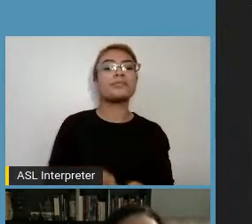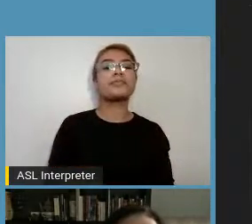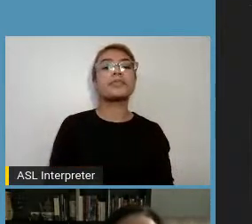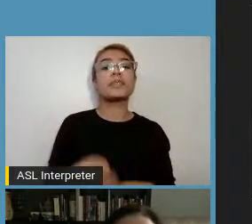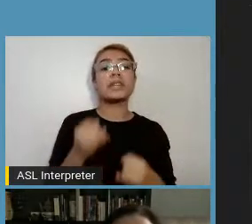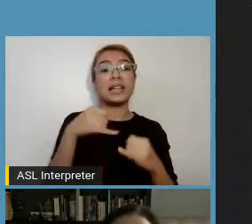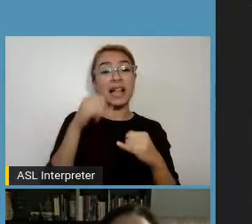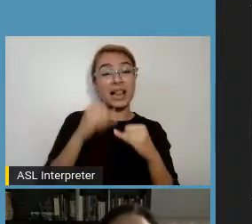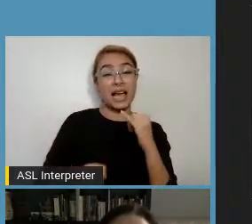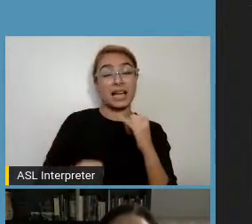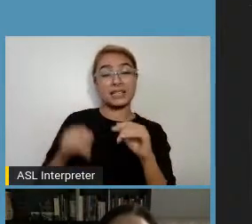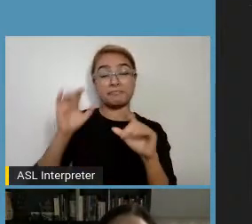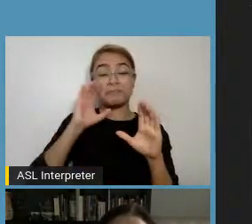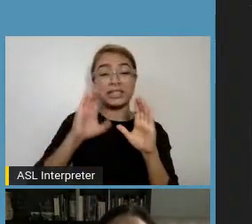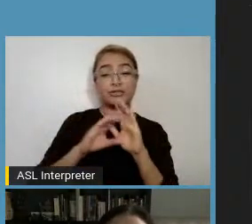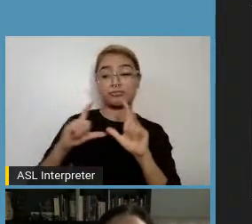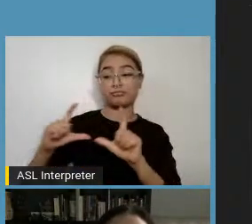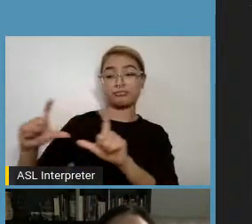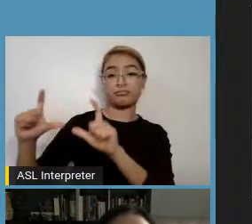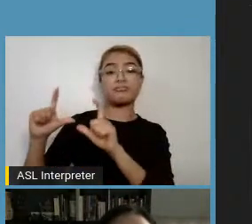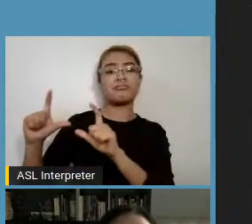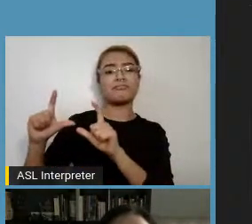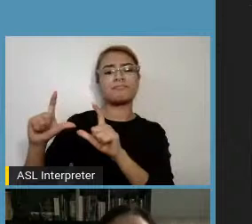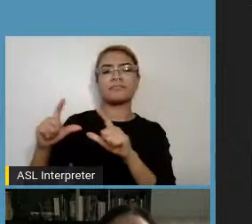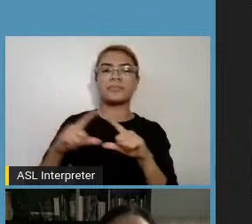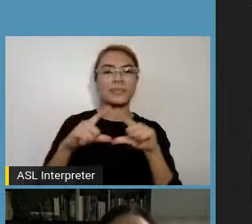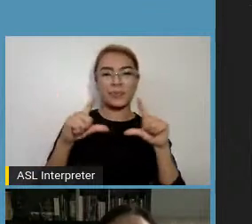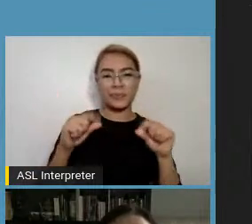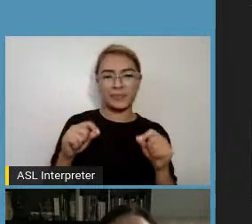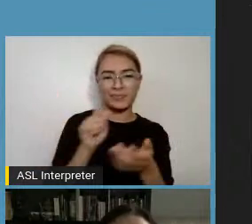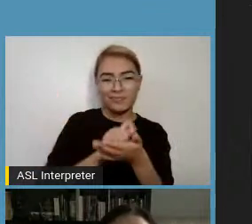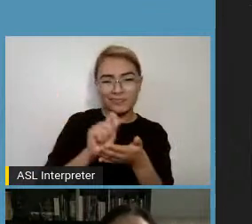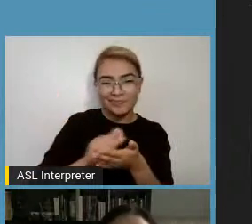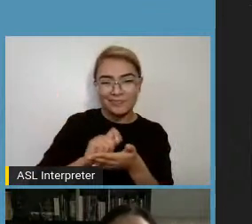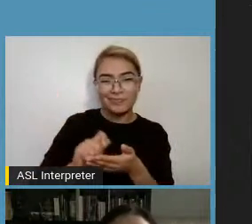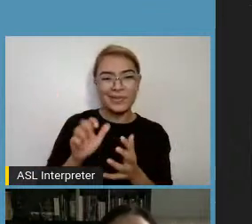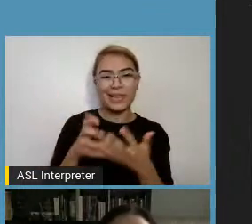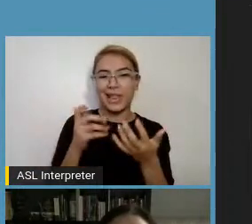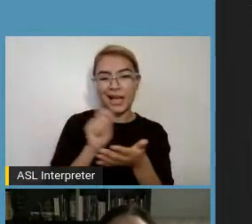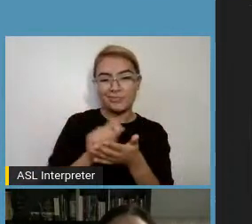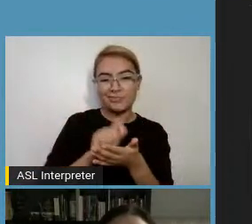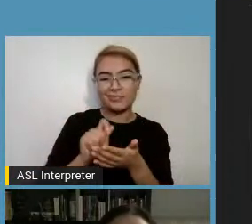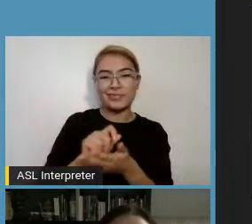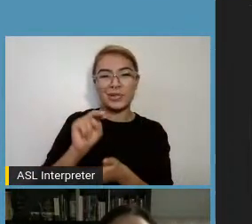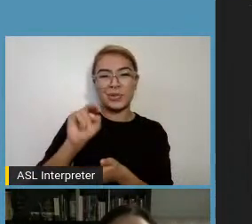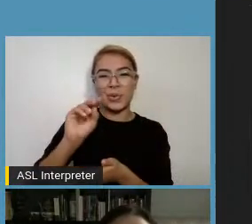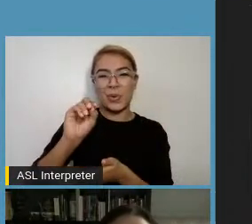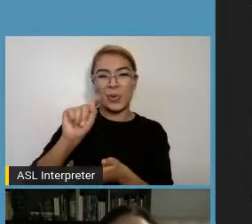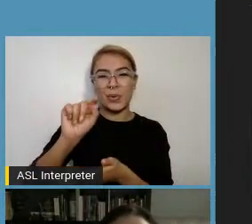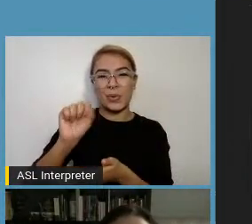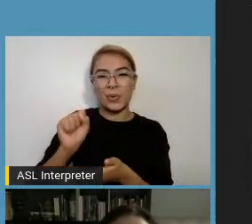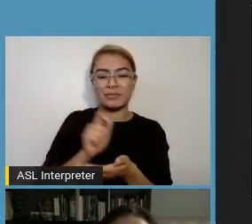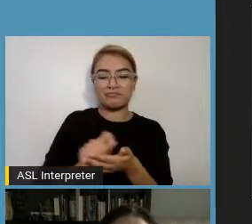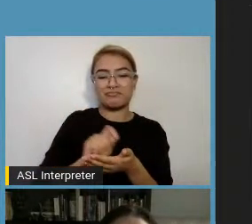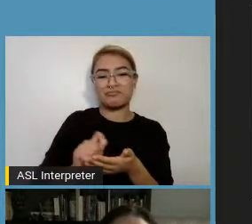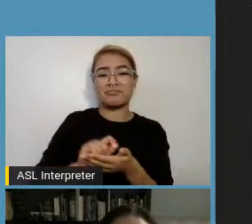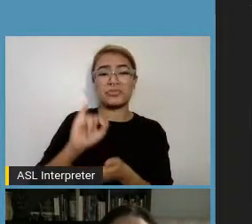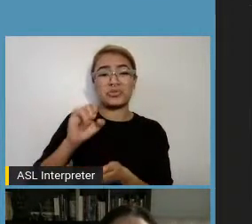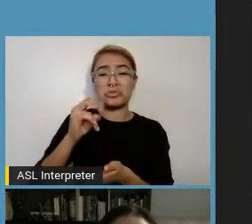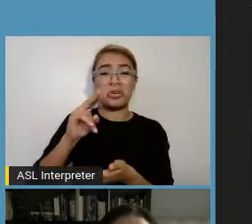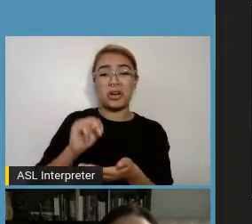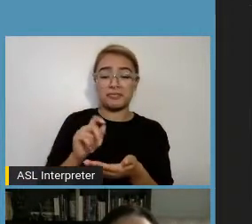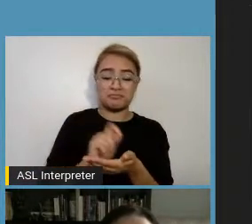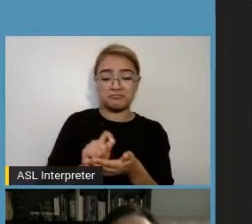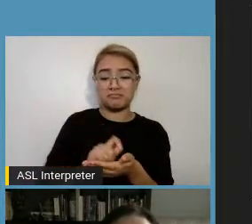cards. A lot of the collection was just done on pen and paper, little notes like this that John took and just